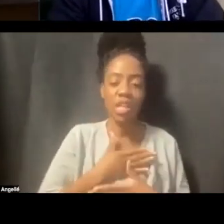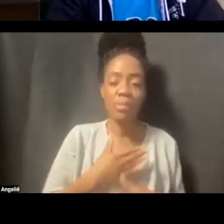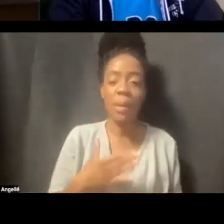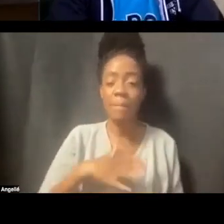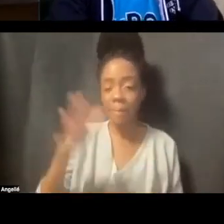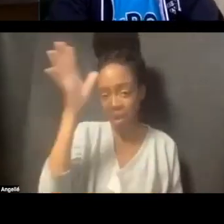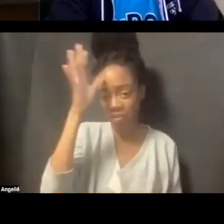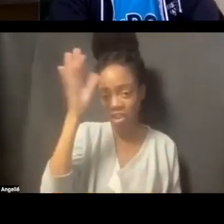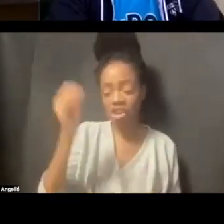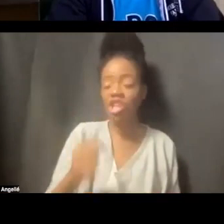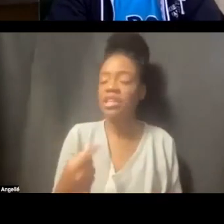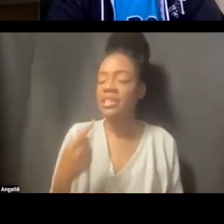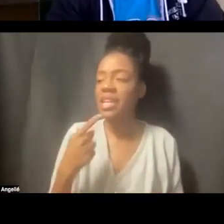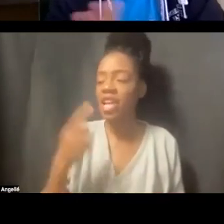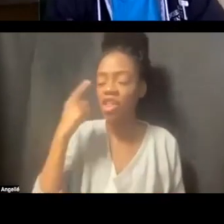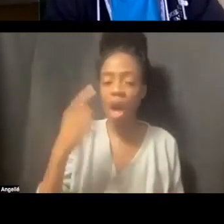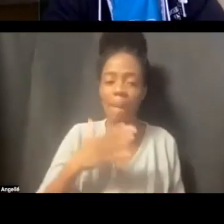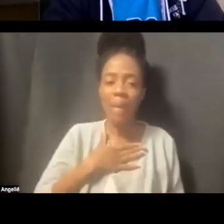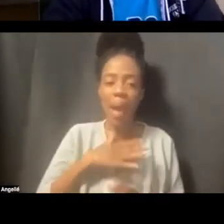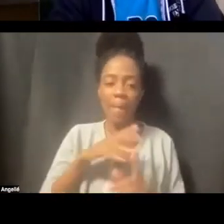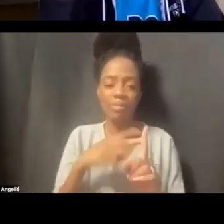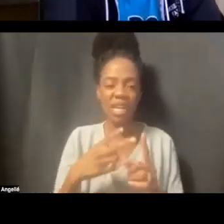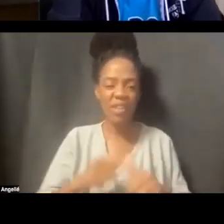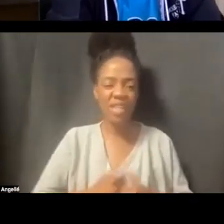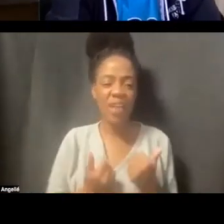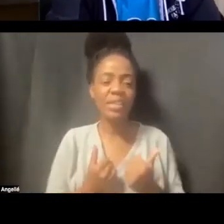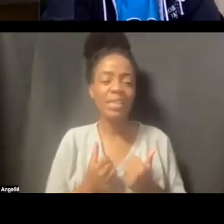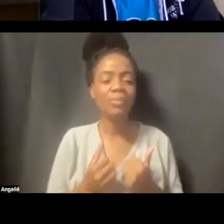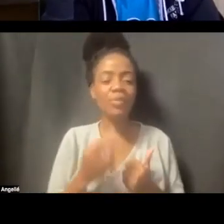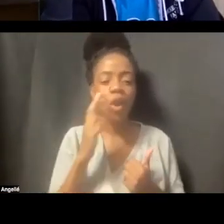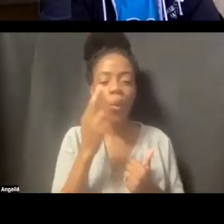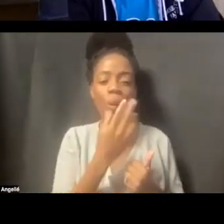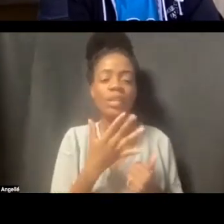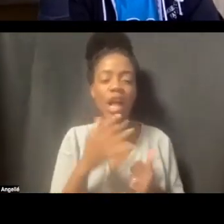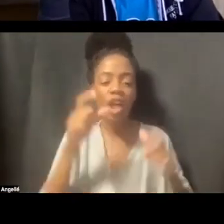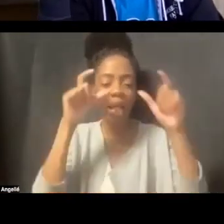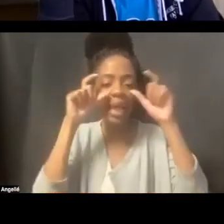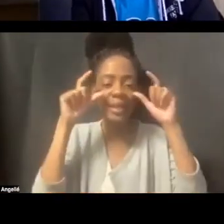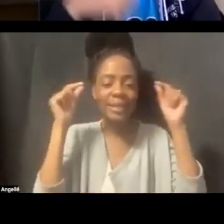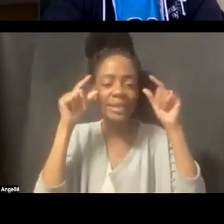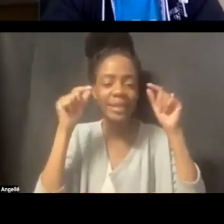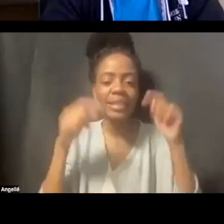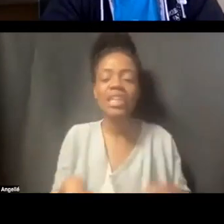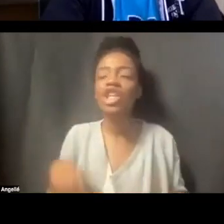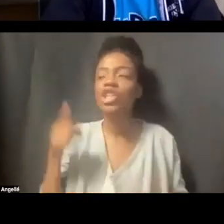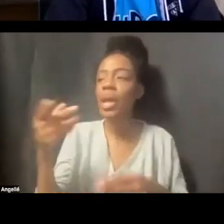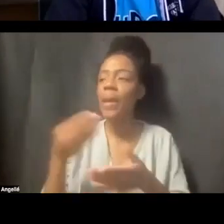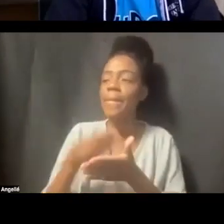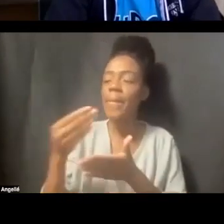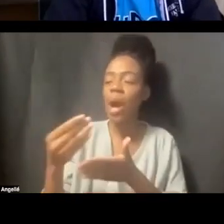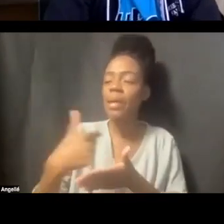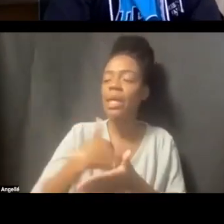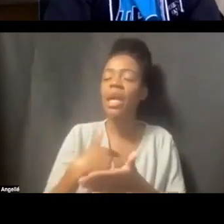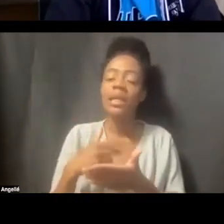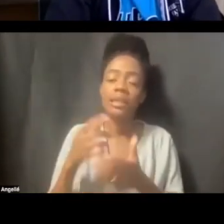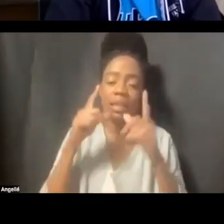life through rose-colored glasses. I didn't know what that meant, but he bought me sunglasses with purple frame, with, you know, the frames were purple. And